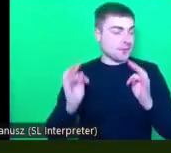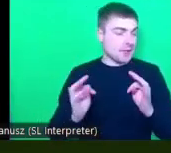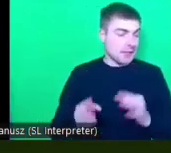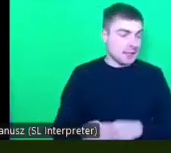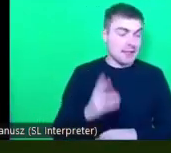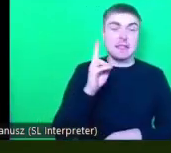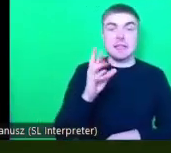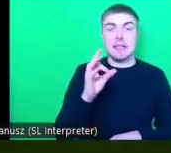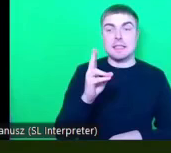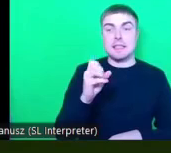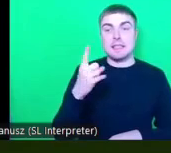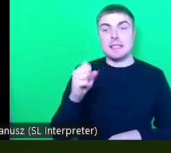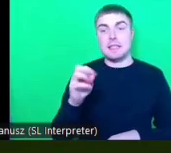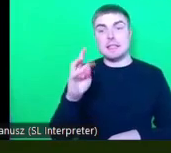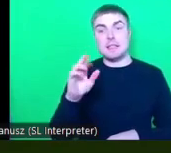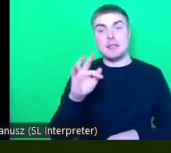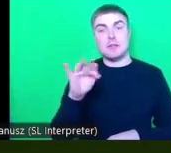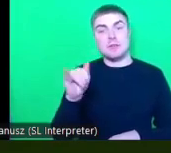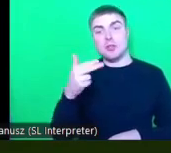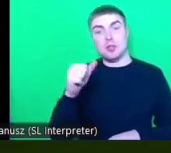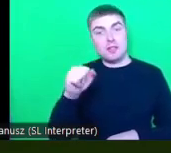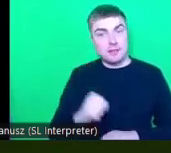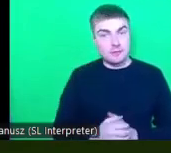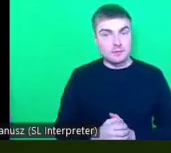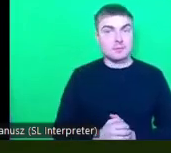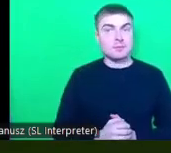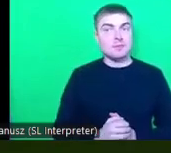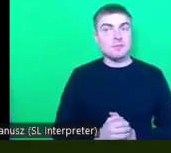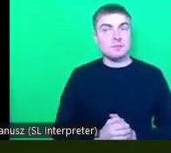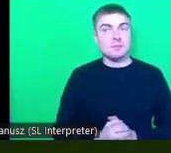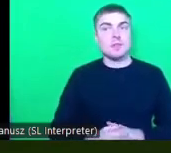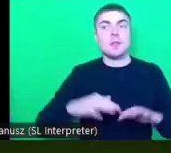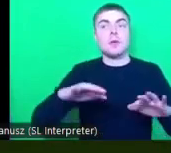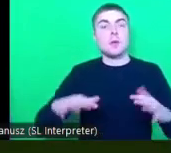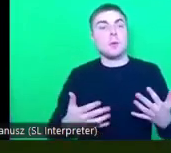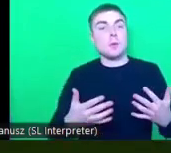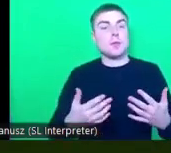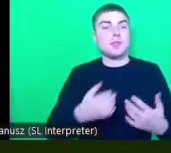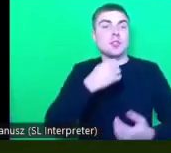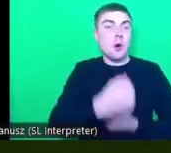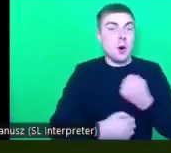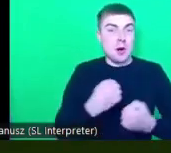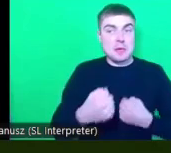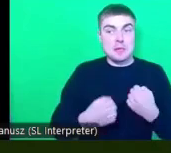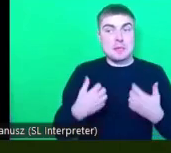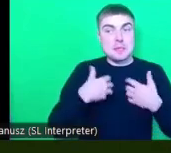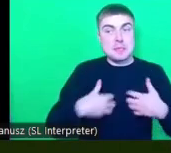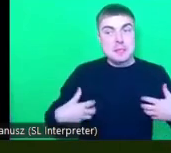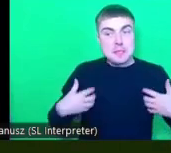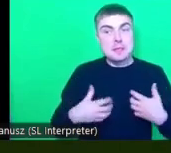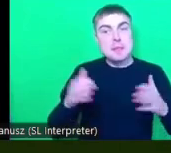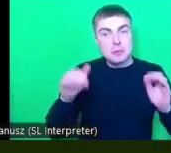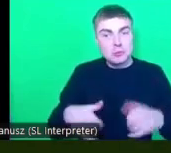indirect effects can also cascade down to node-adjacent trophic levels. So, for example, we can